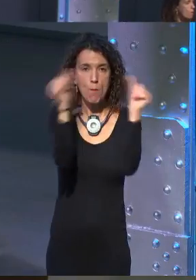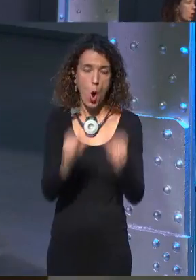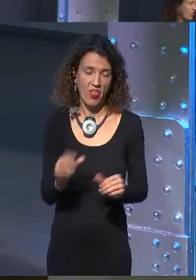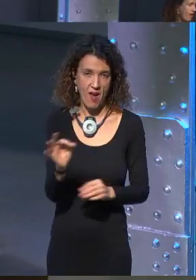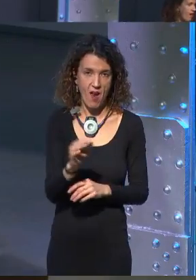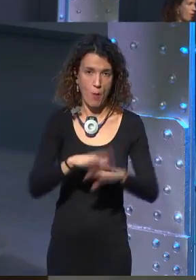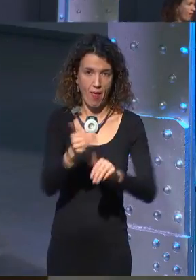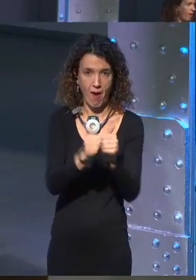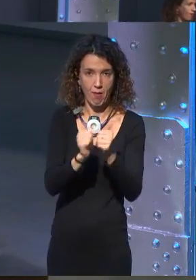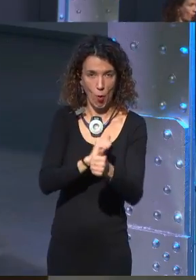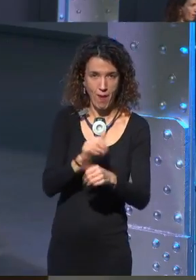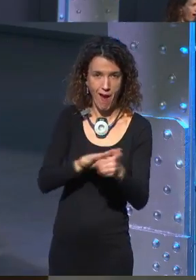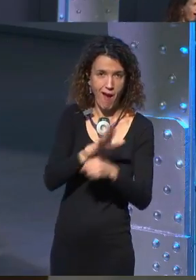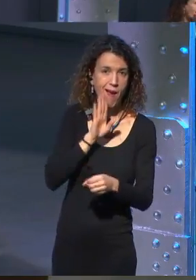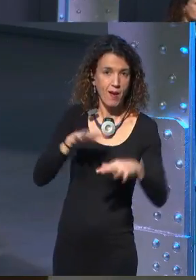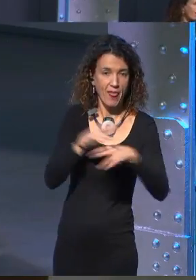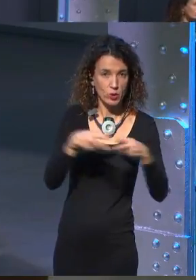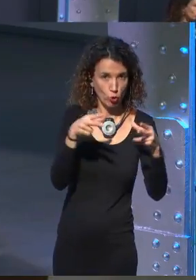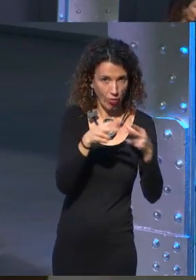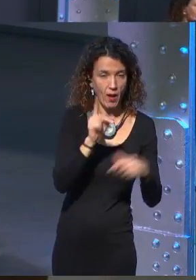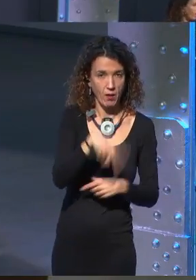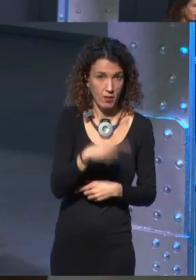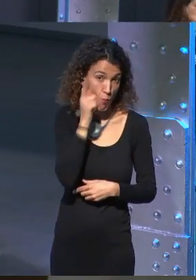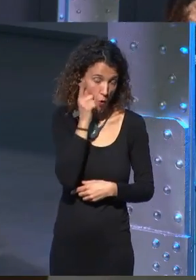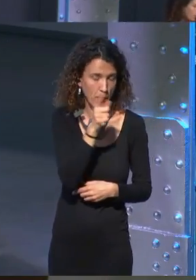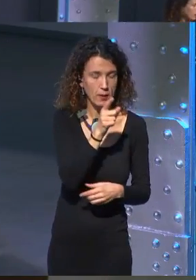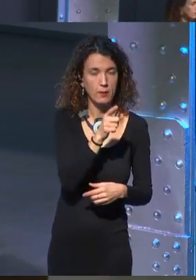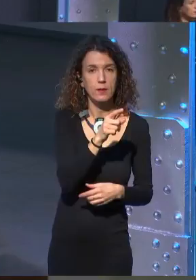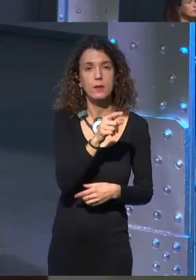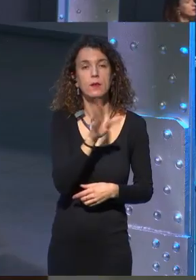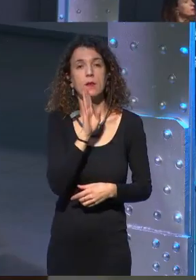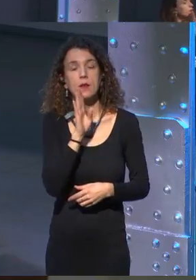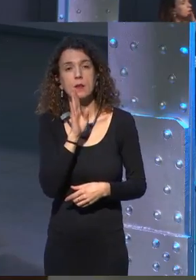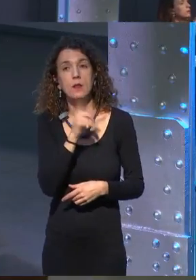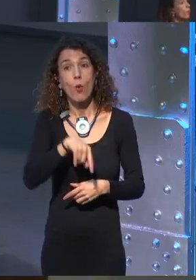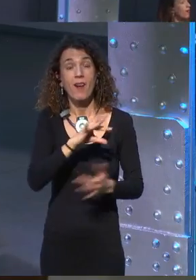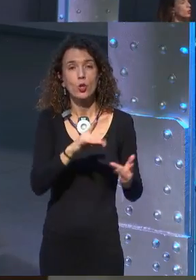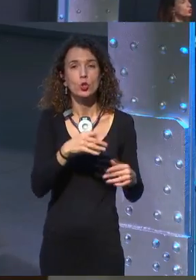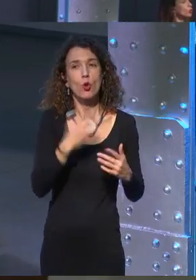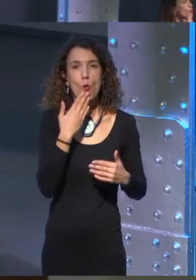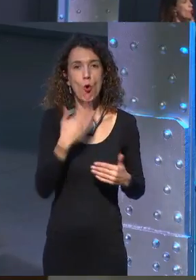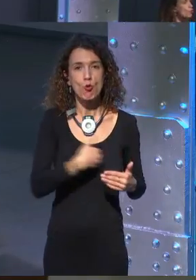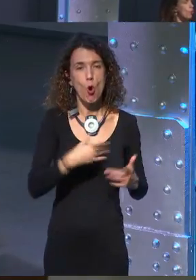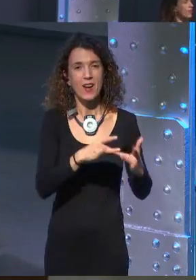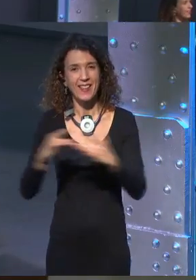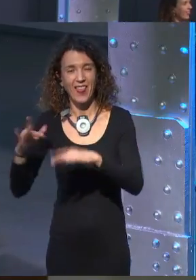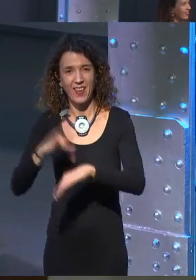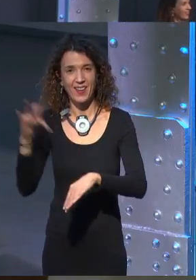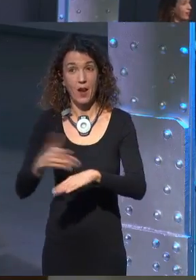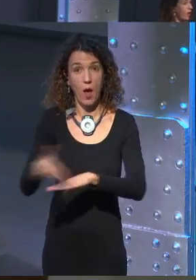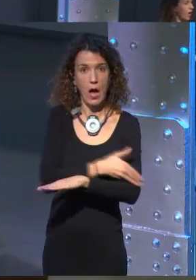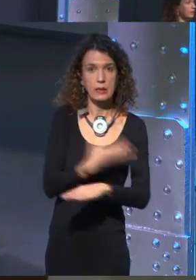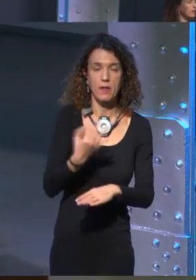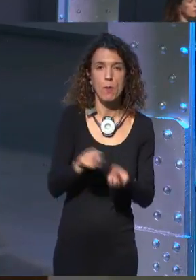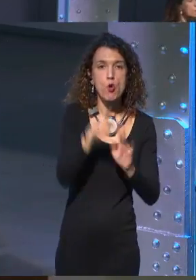talking about. And we realized that before we can be digital leaders ourselves, we have to kind of set some ground rules. So